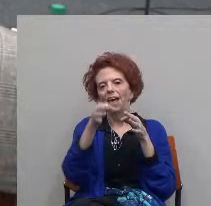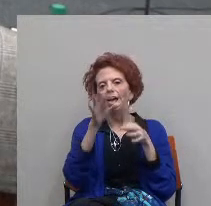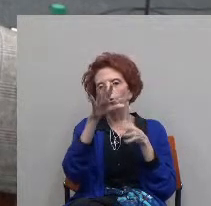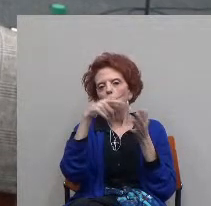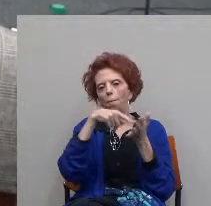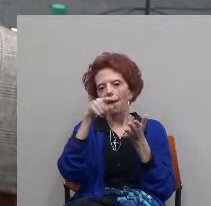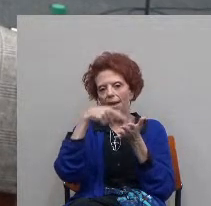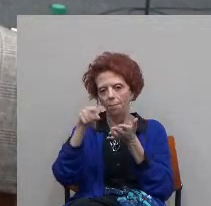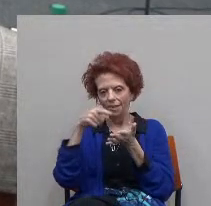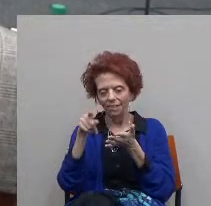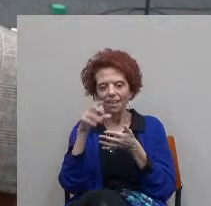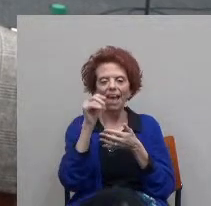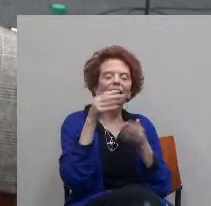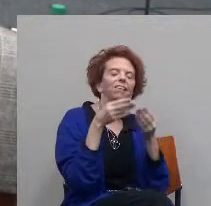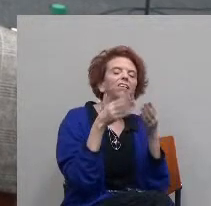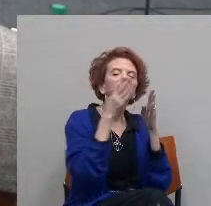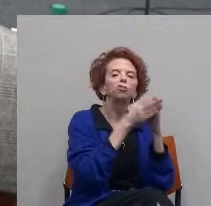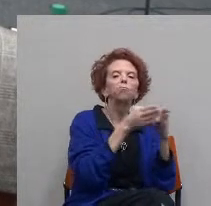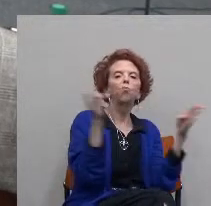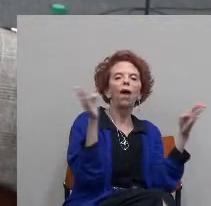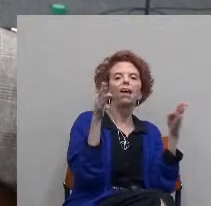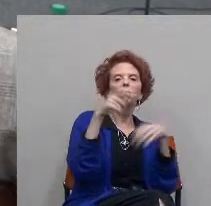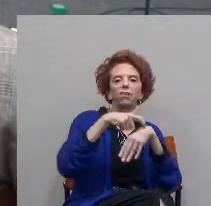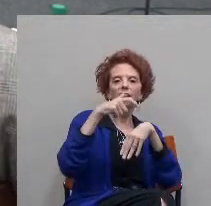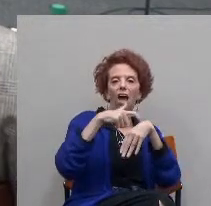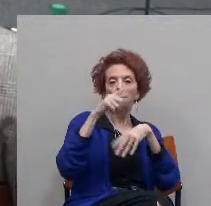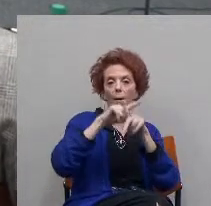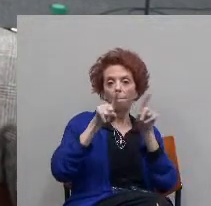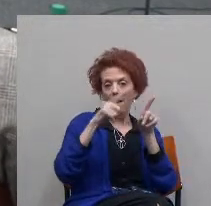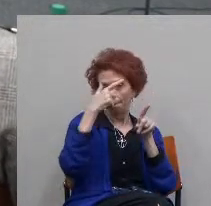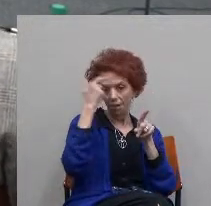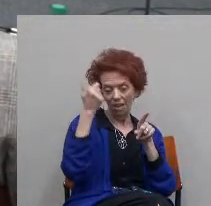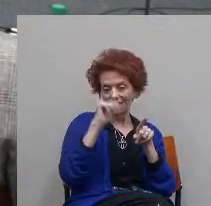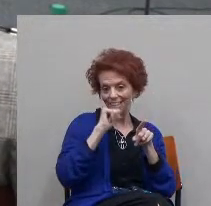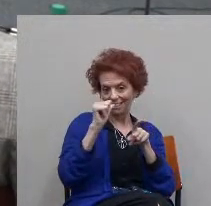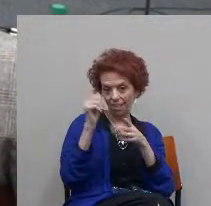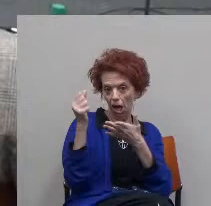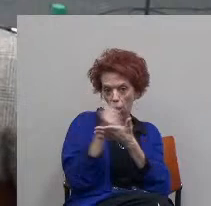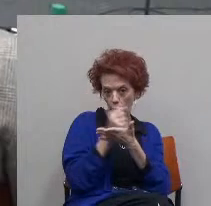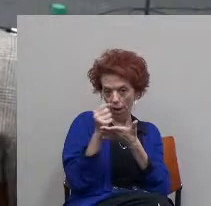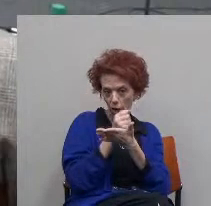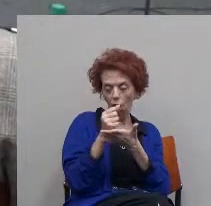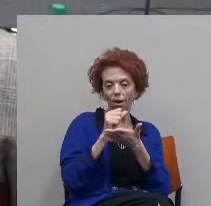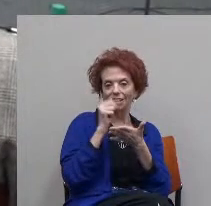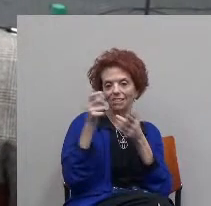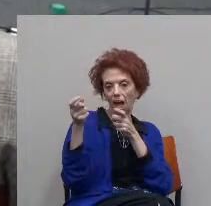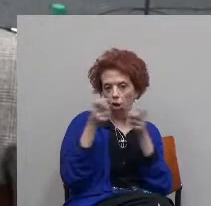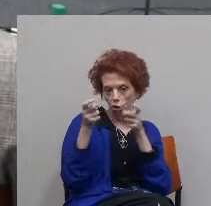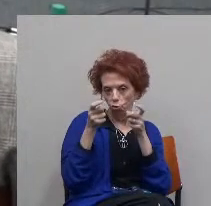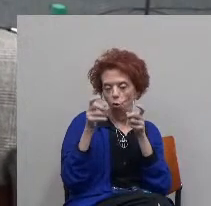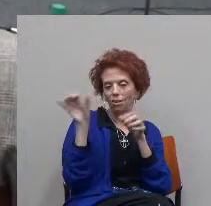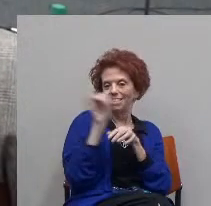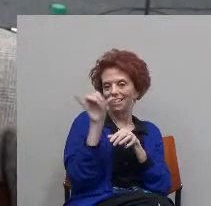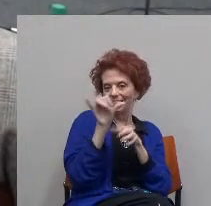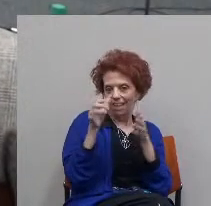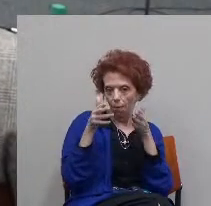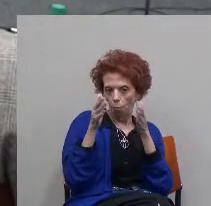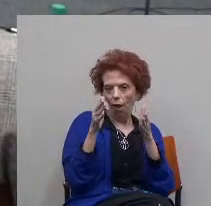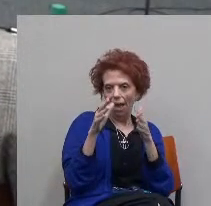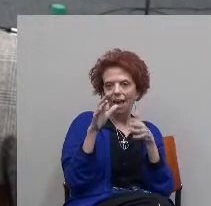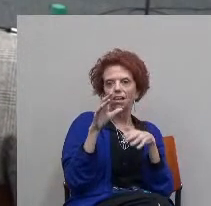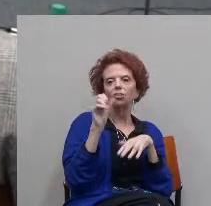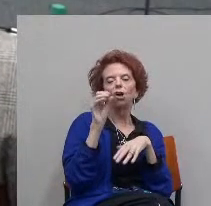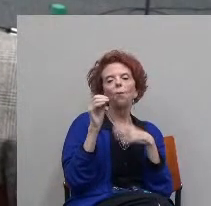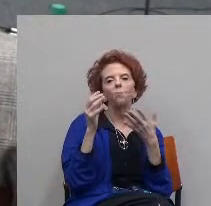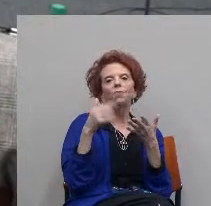your payments and spread them out over time, but because it's not a credit card, it's not regulated in the same way. And so